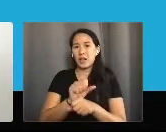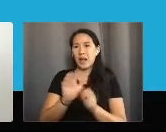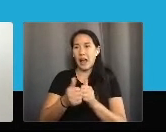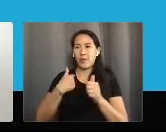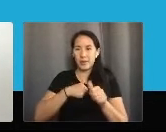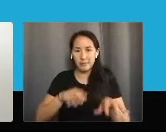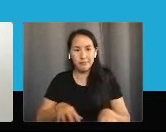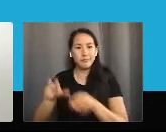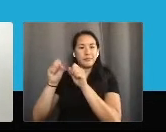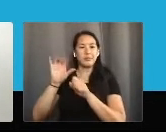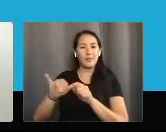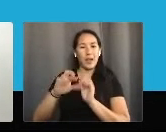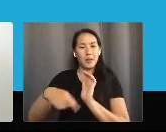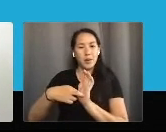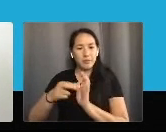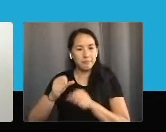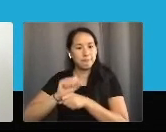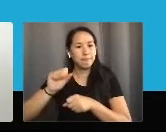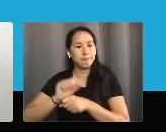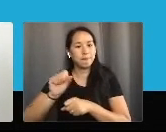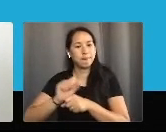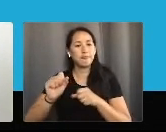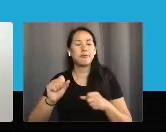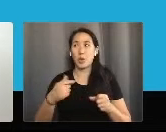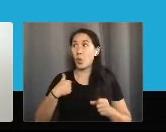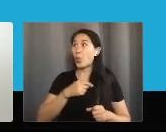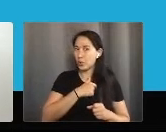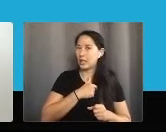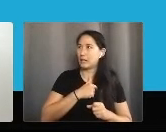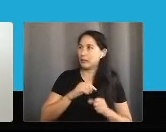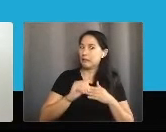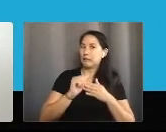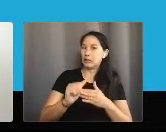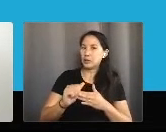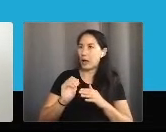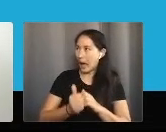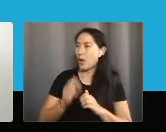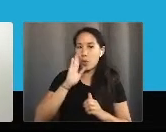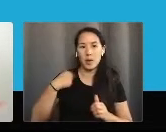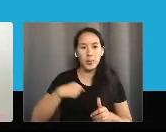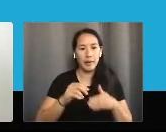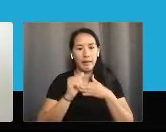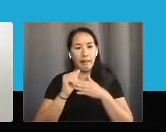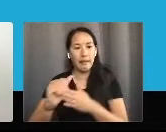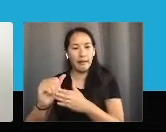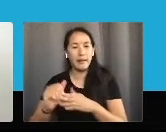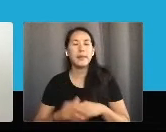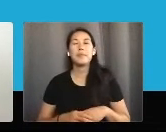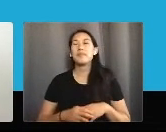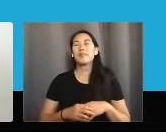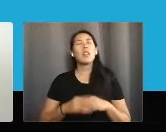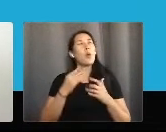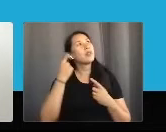are the next wave of leadership. So how will you lead? How will you lead? And I want you to start to think about that throughout the